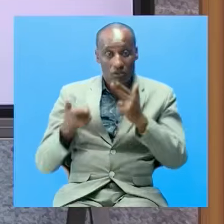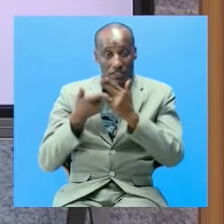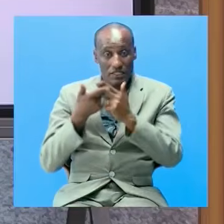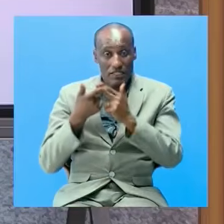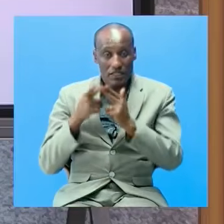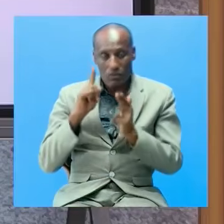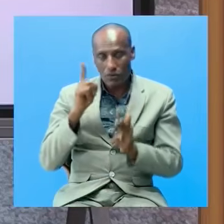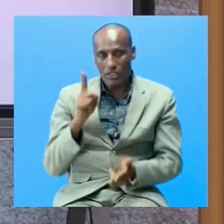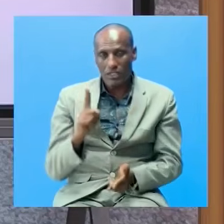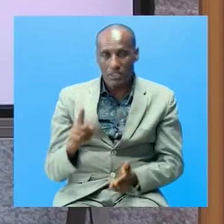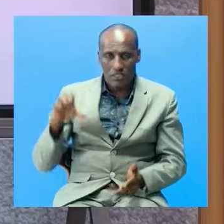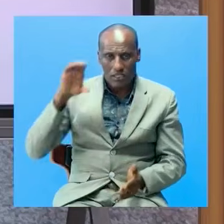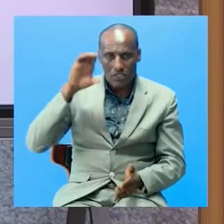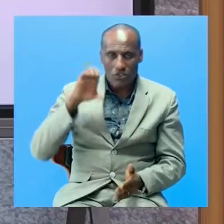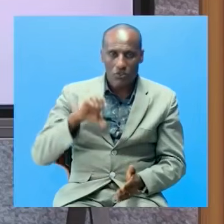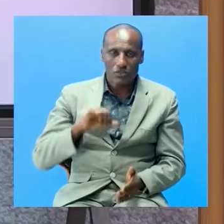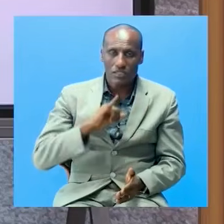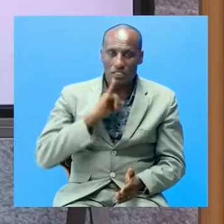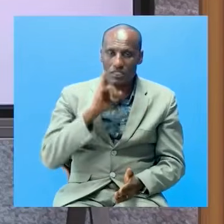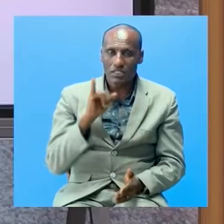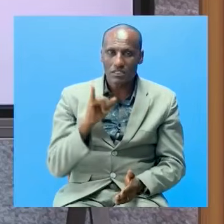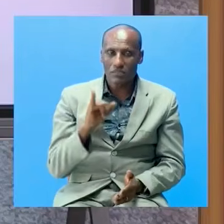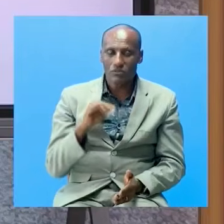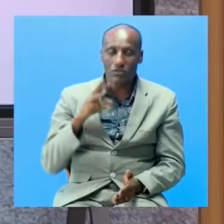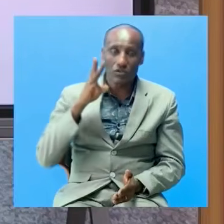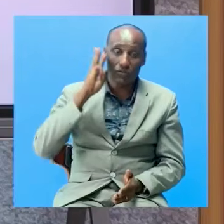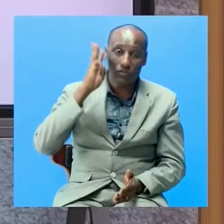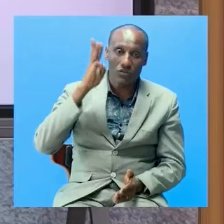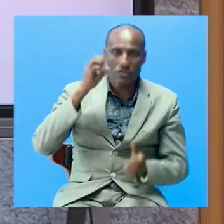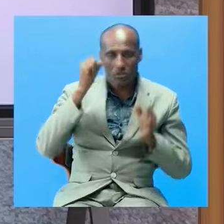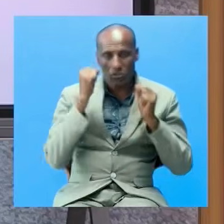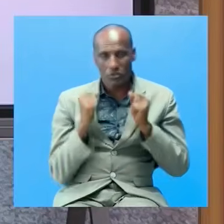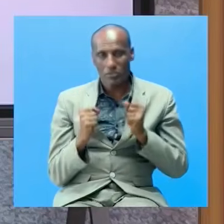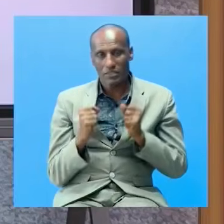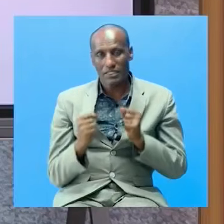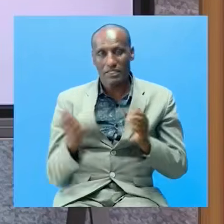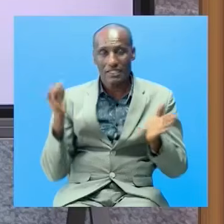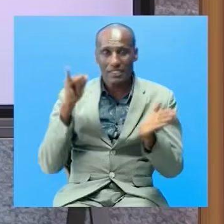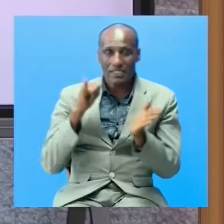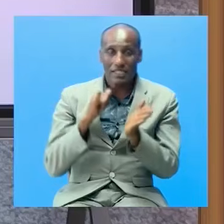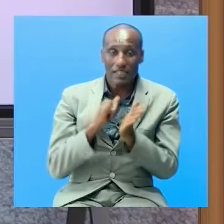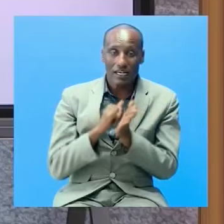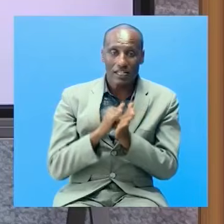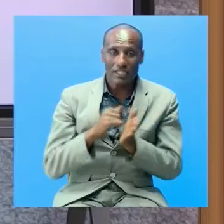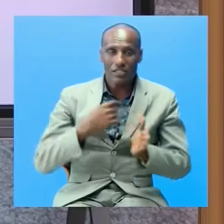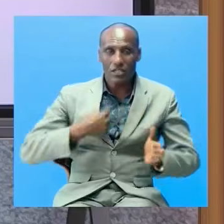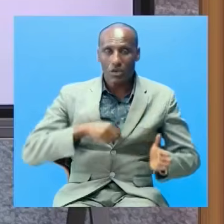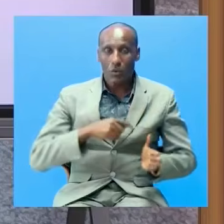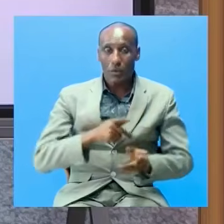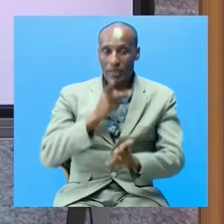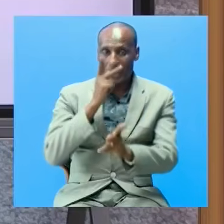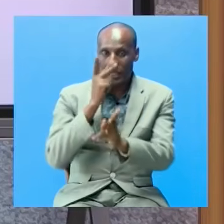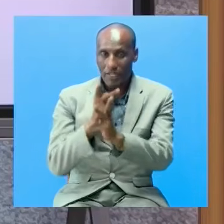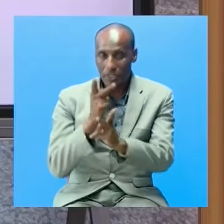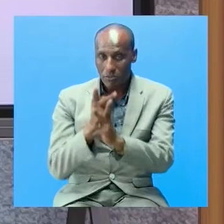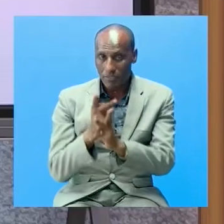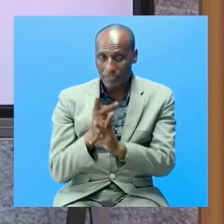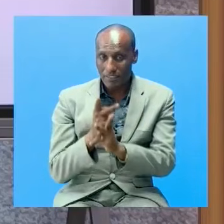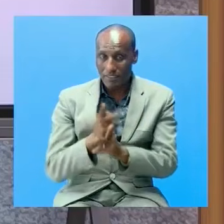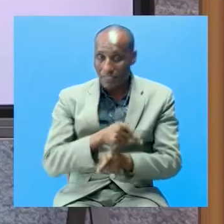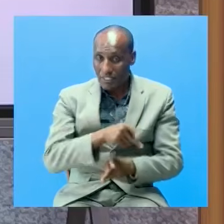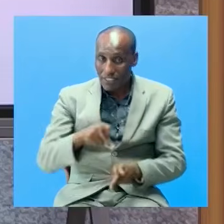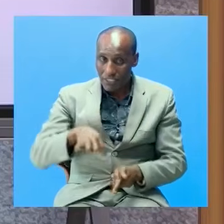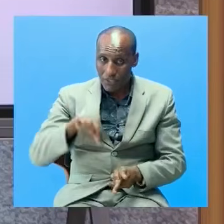is 90%. And for the third one, which is should is for a future